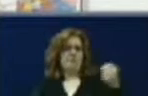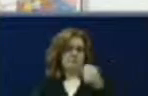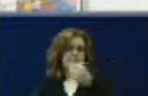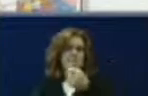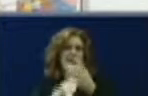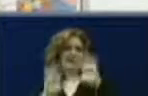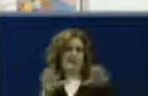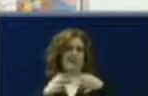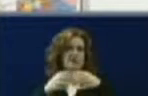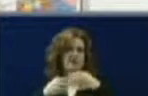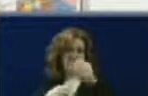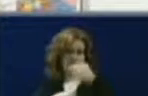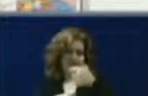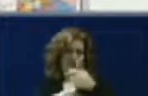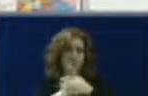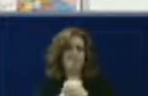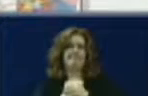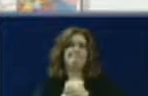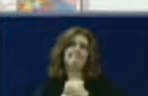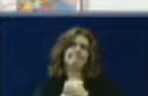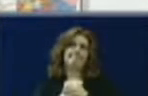10. Option